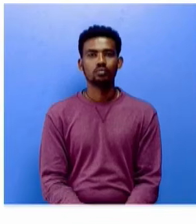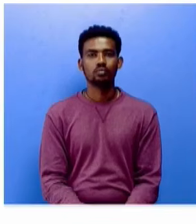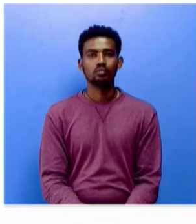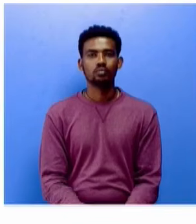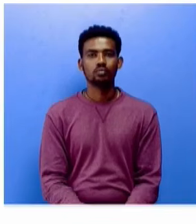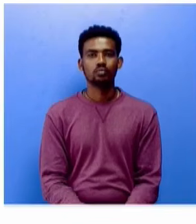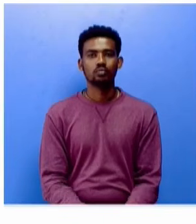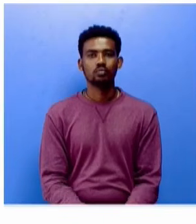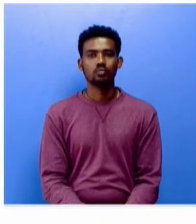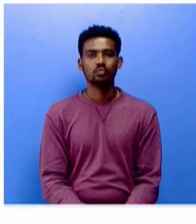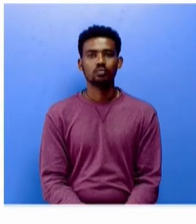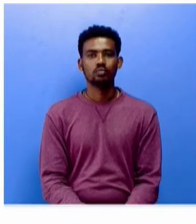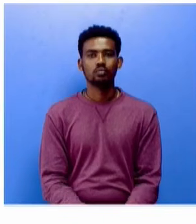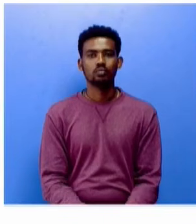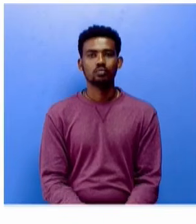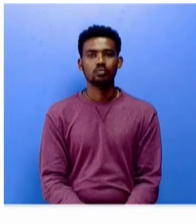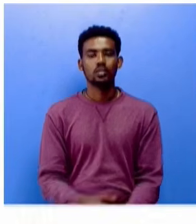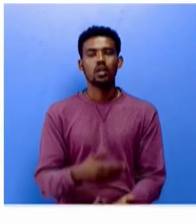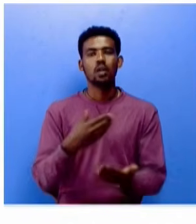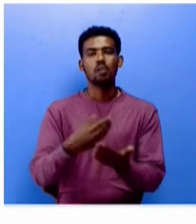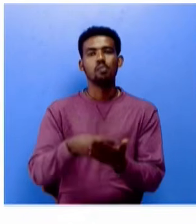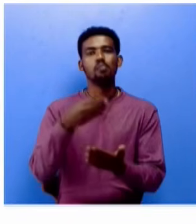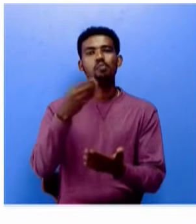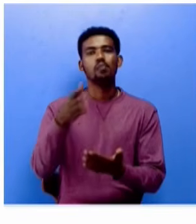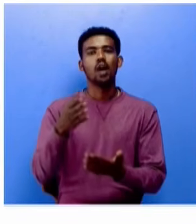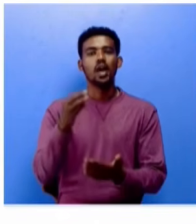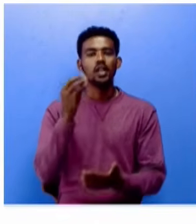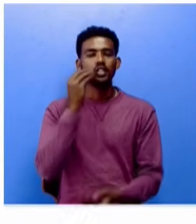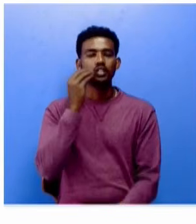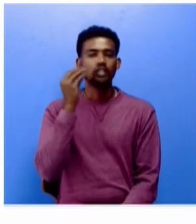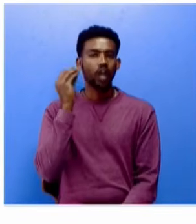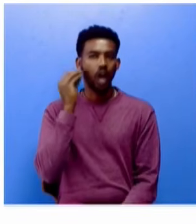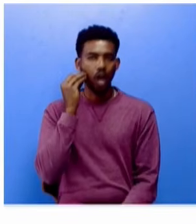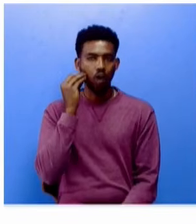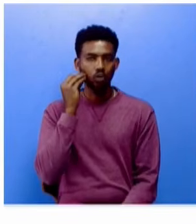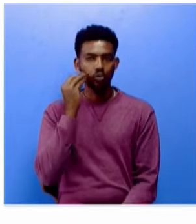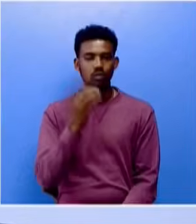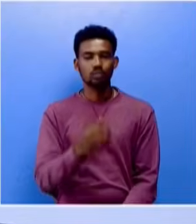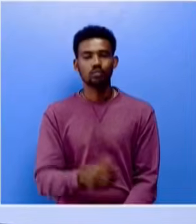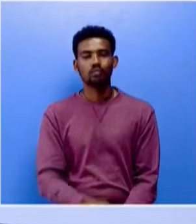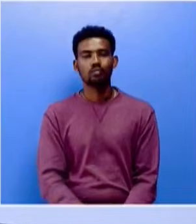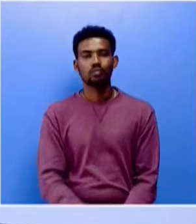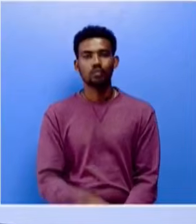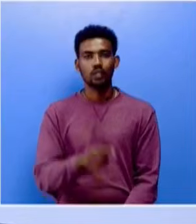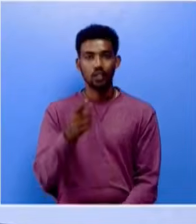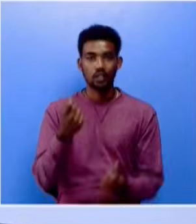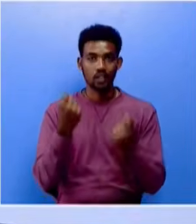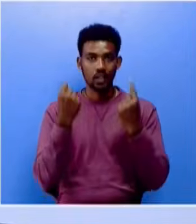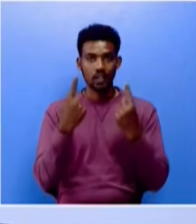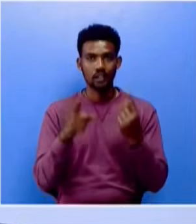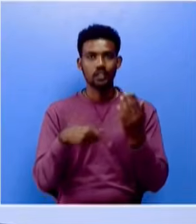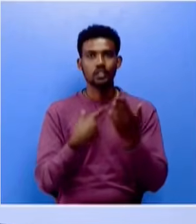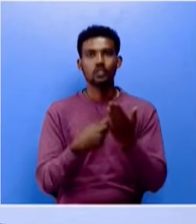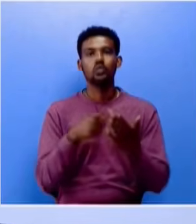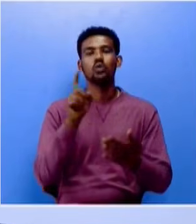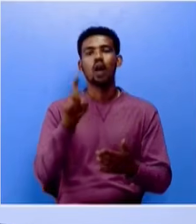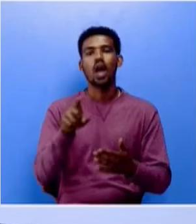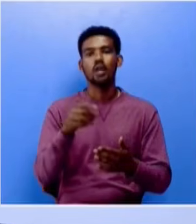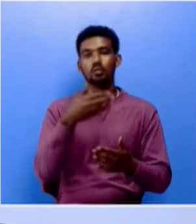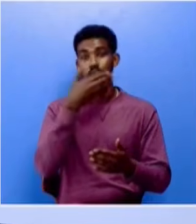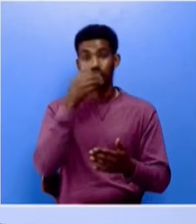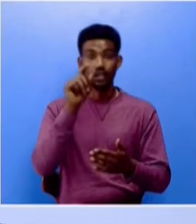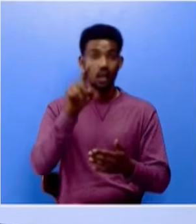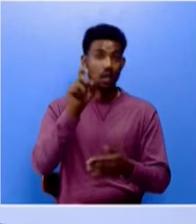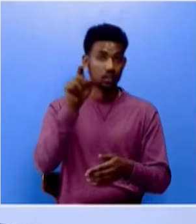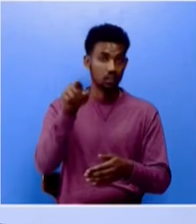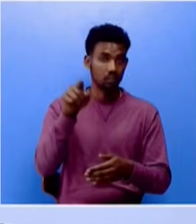buy the house. The house. Is it clear? Listen, you had better ask him the